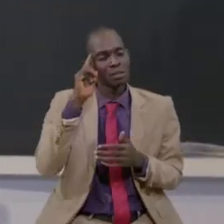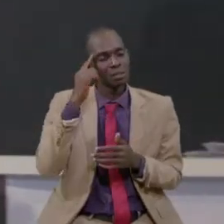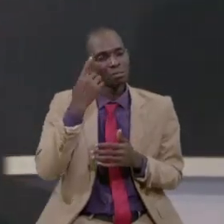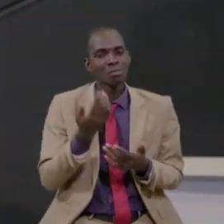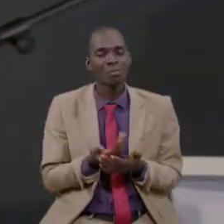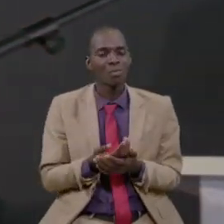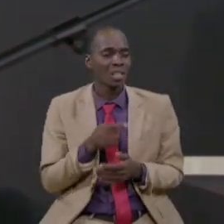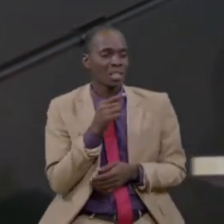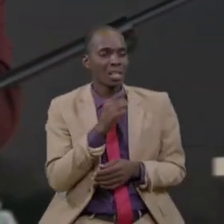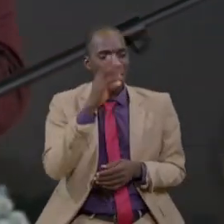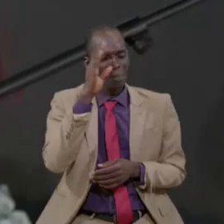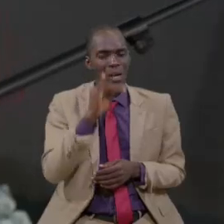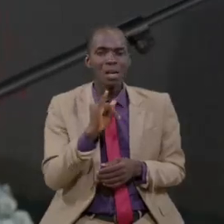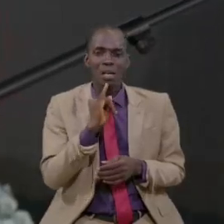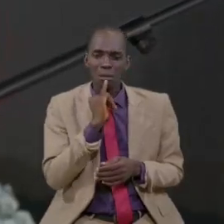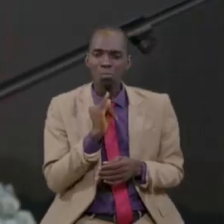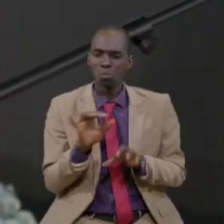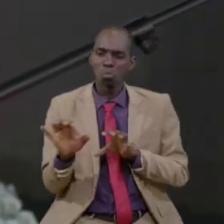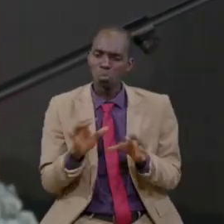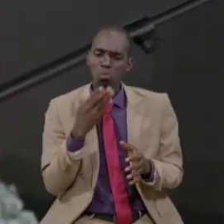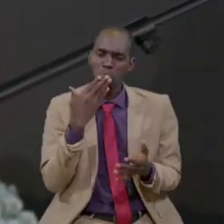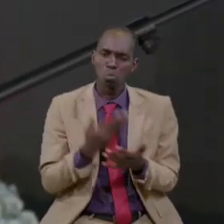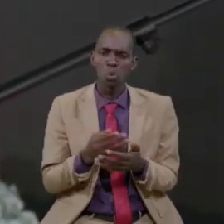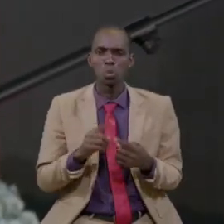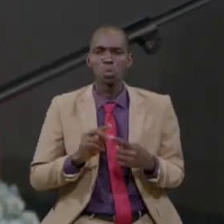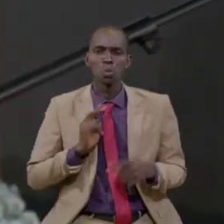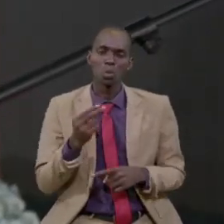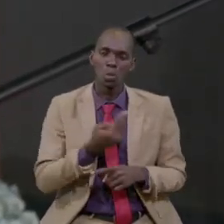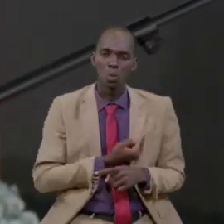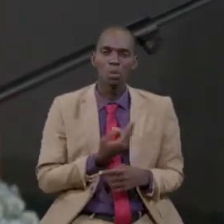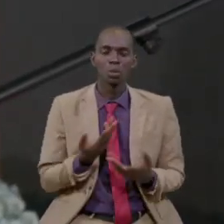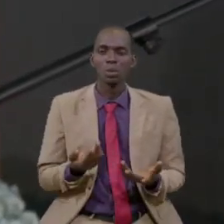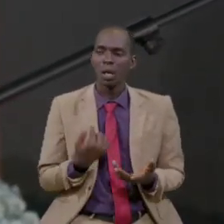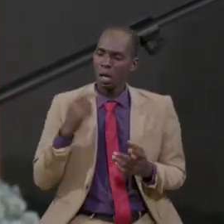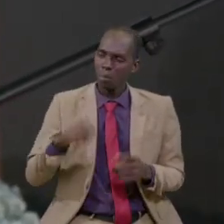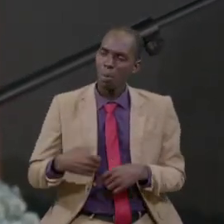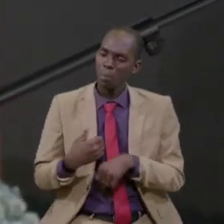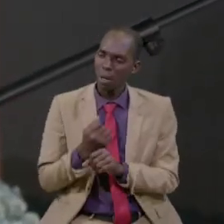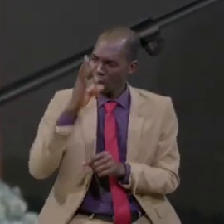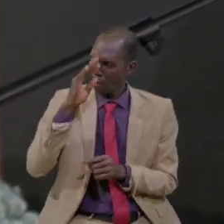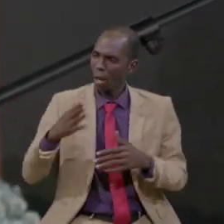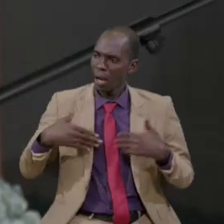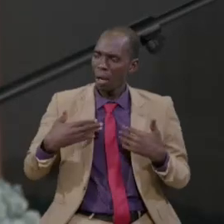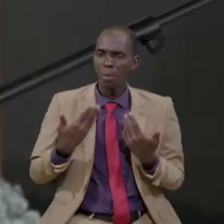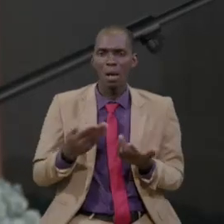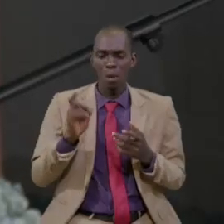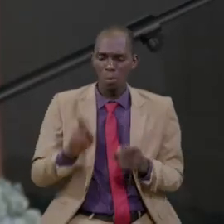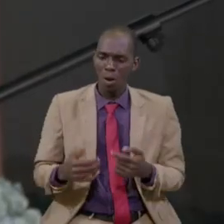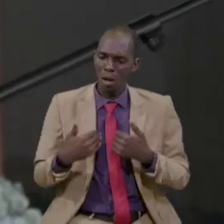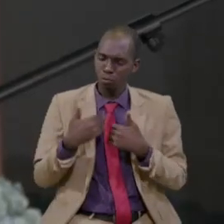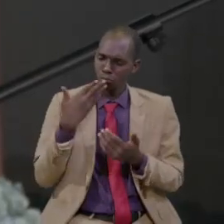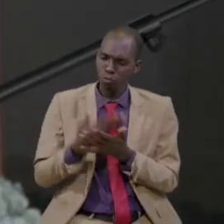serving us well just to make him happy, how to have this kind of fellowship with him just to make him